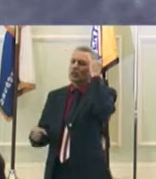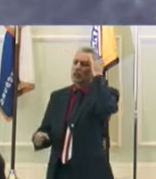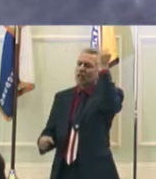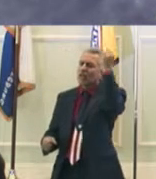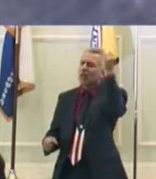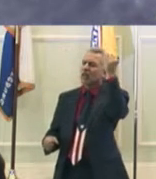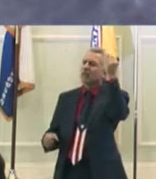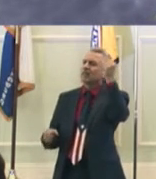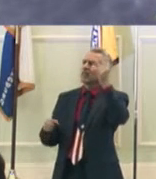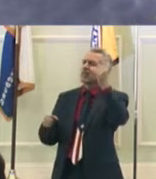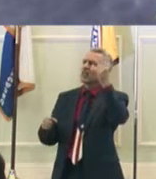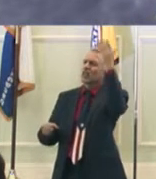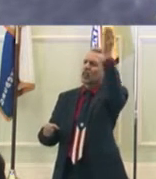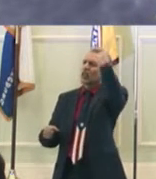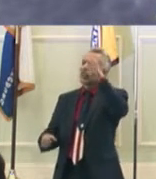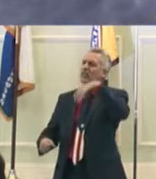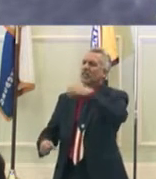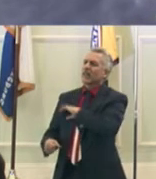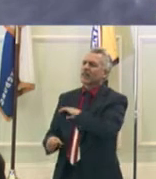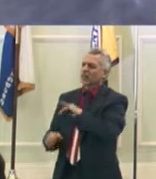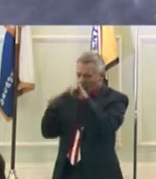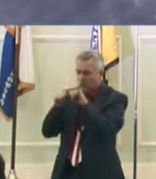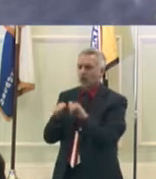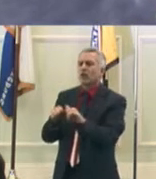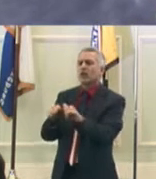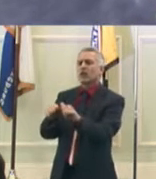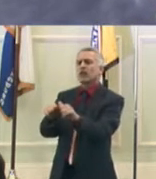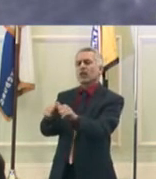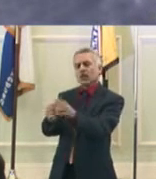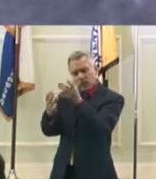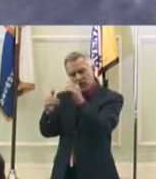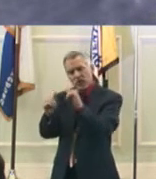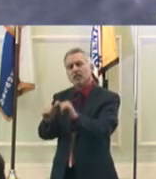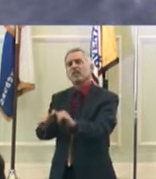eternity, other than it was love focus.